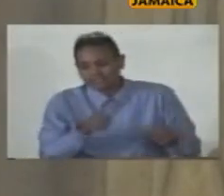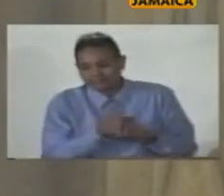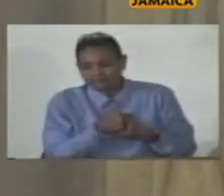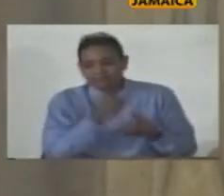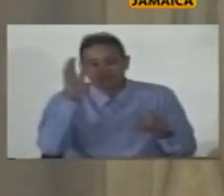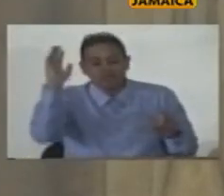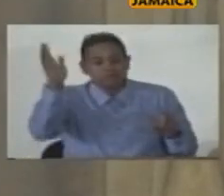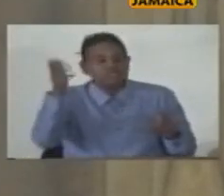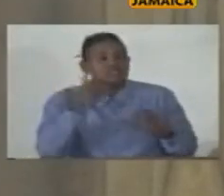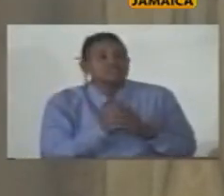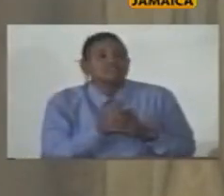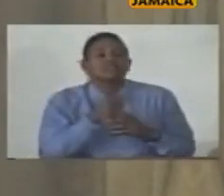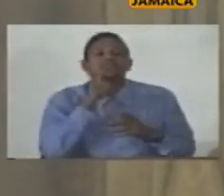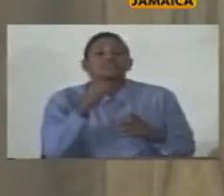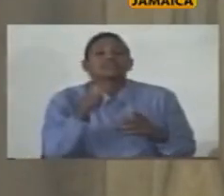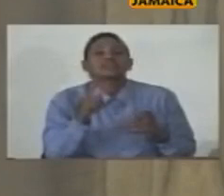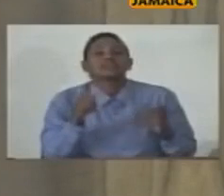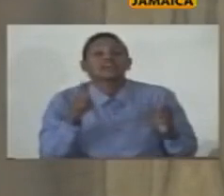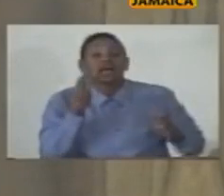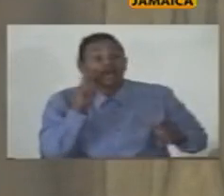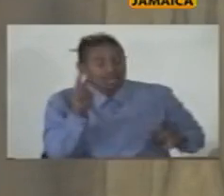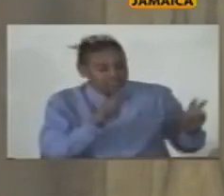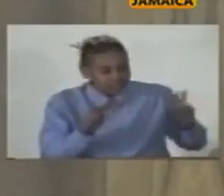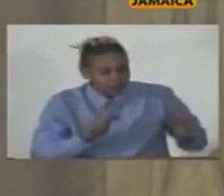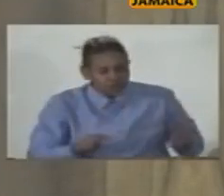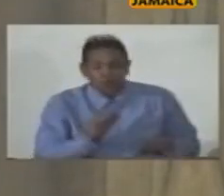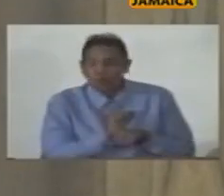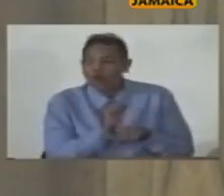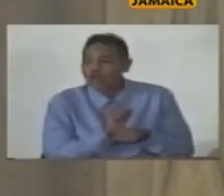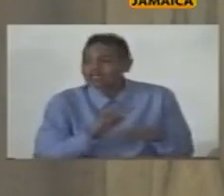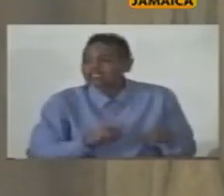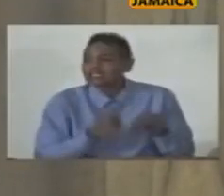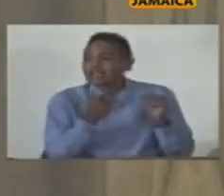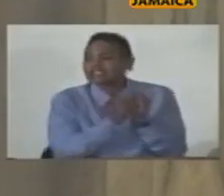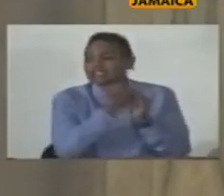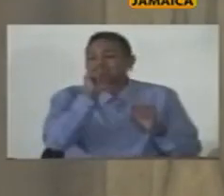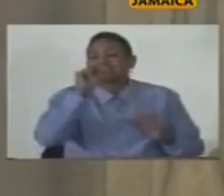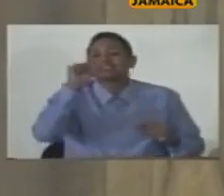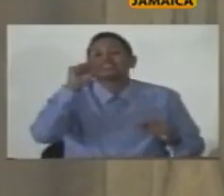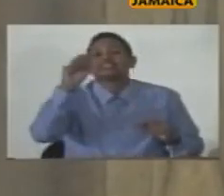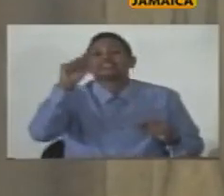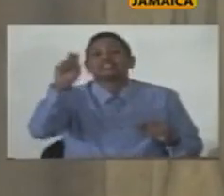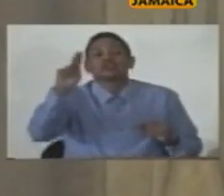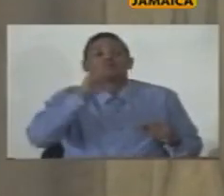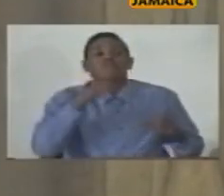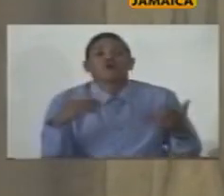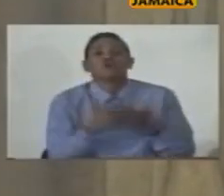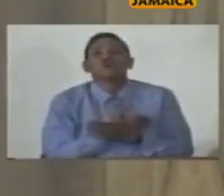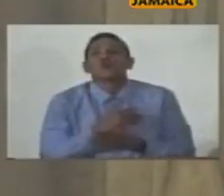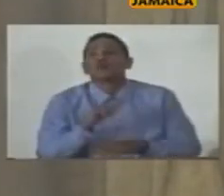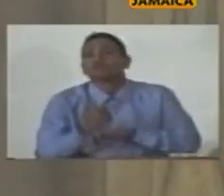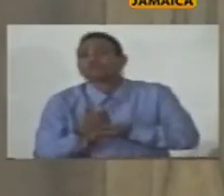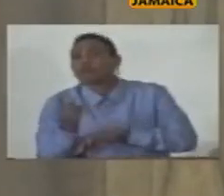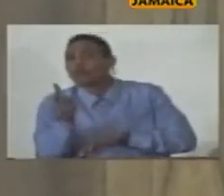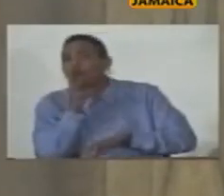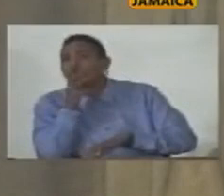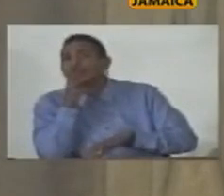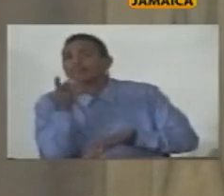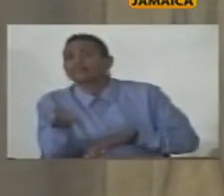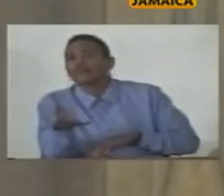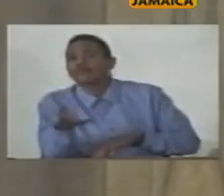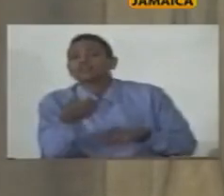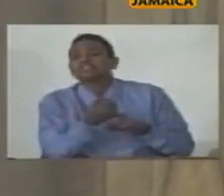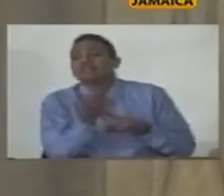Speaker, exploratory work has begun in Islington for a new source of water, as the one we